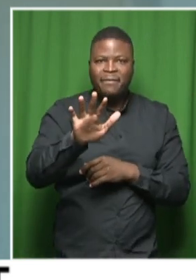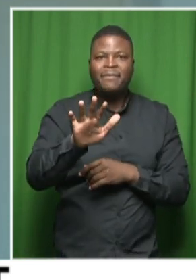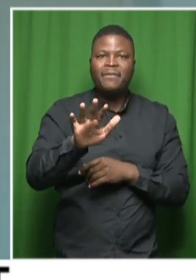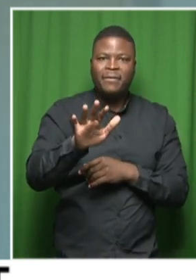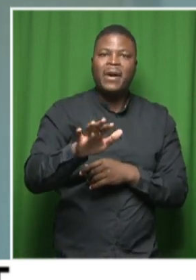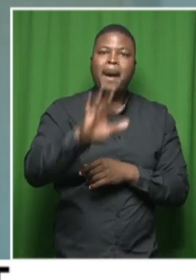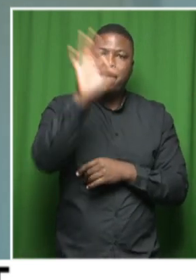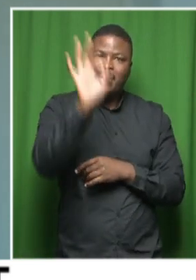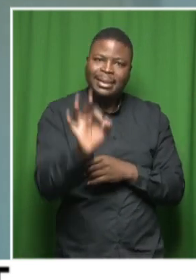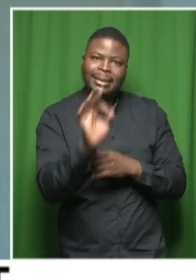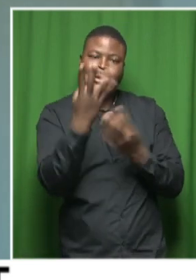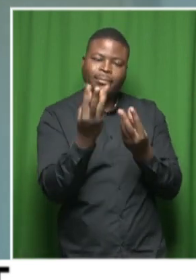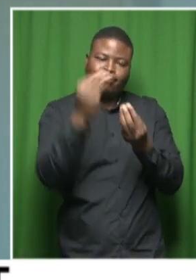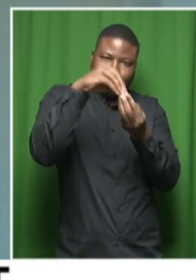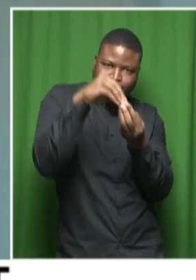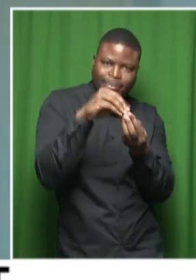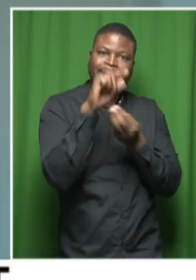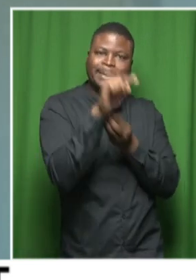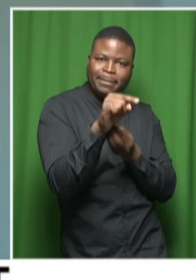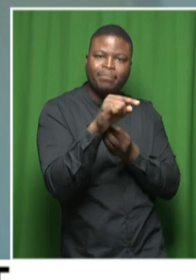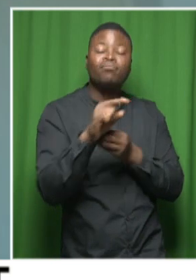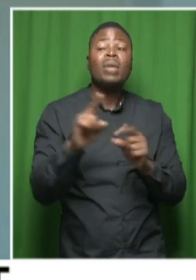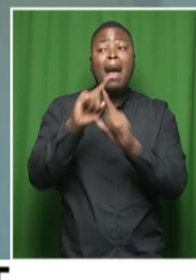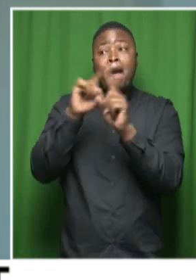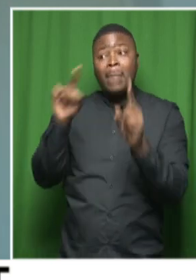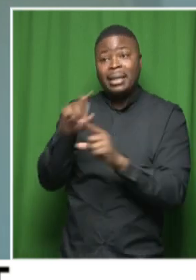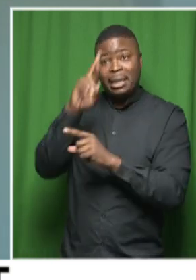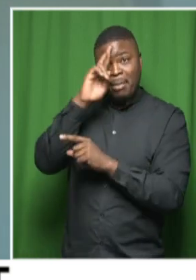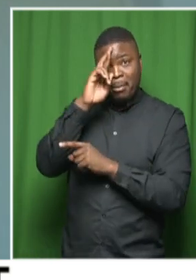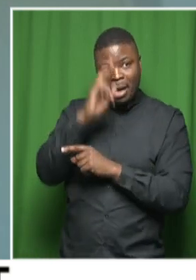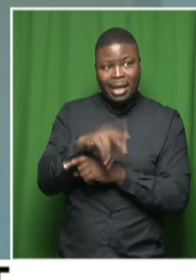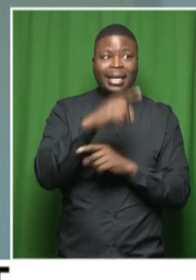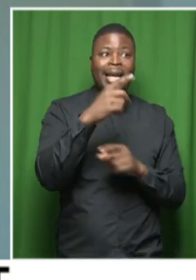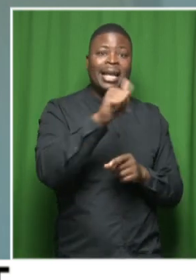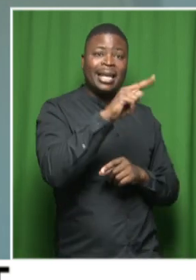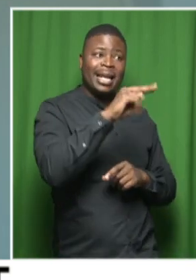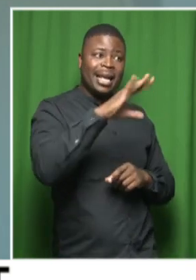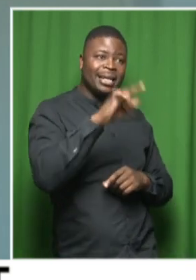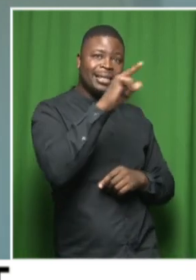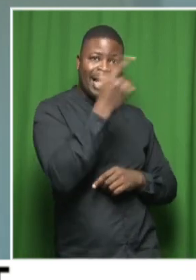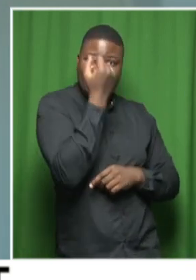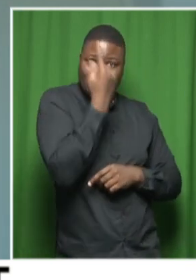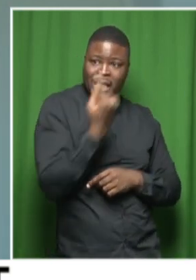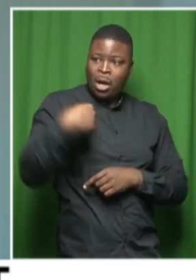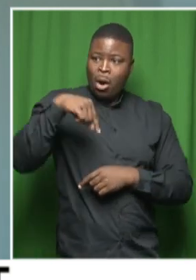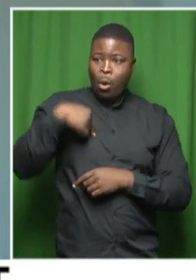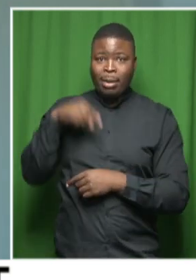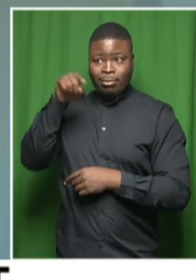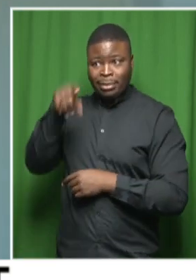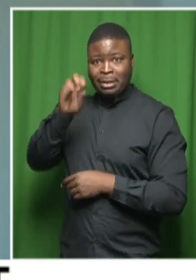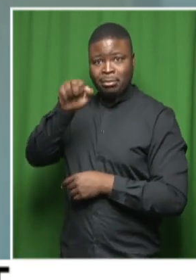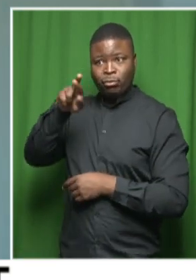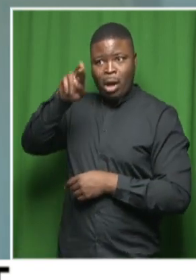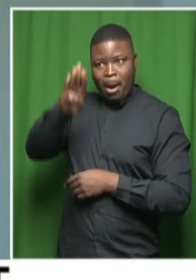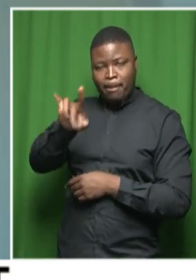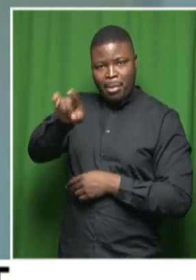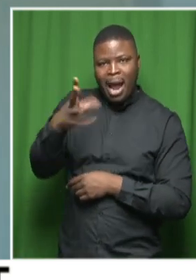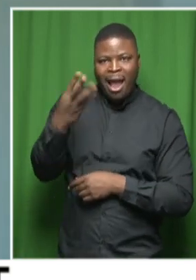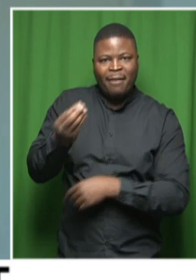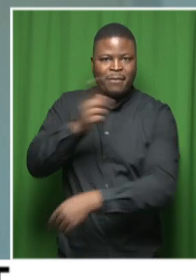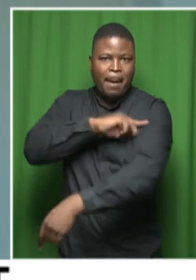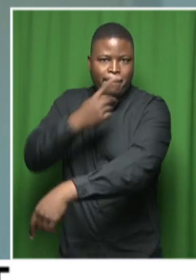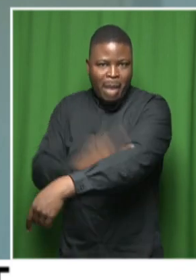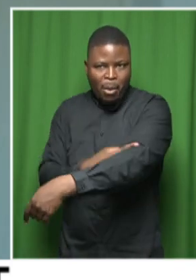balance their intervention. They fully understand that we have a responsibility for price stability, but also at the same time, we have to create